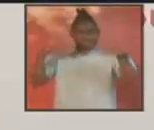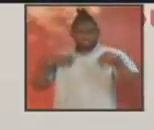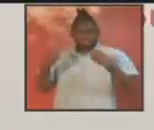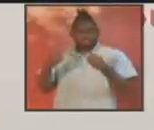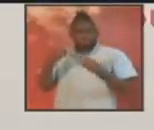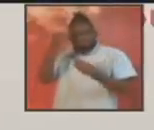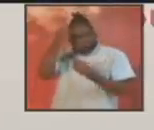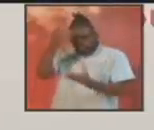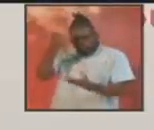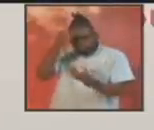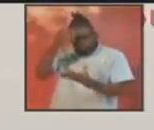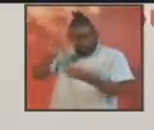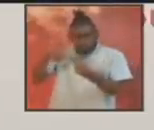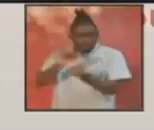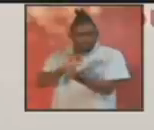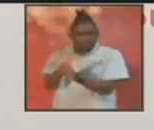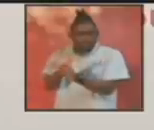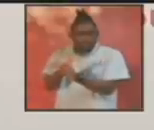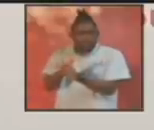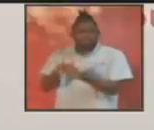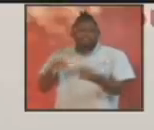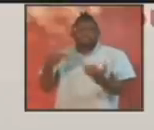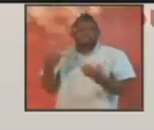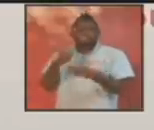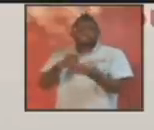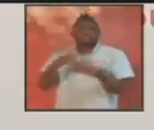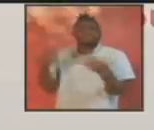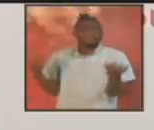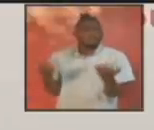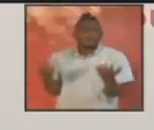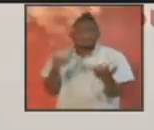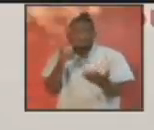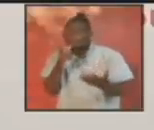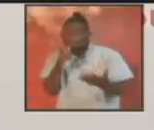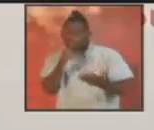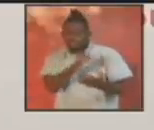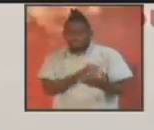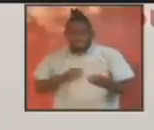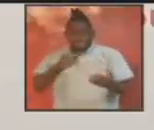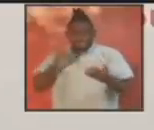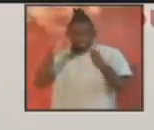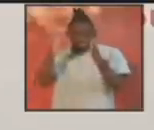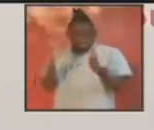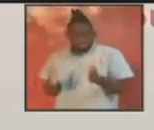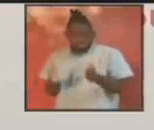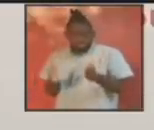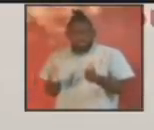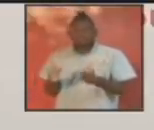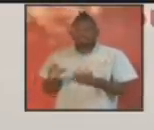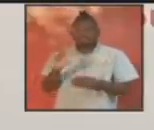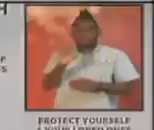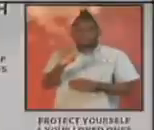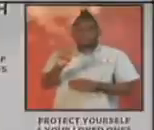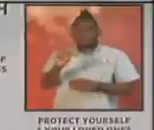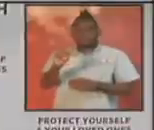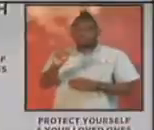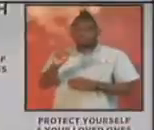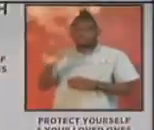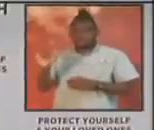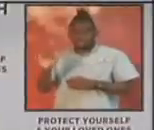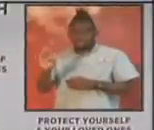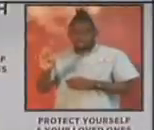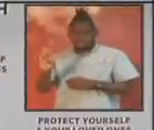COVID-19 response. Today we have with us Senator the Honorable Dr. Amory Brown, Minister of Foreign and